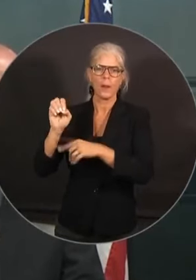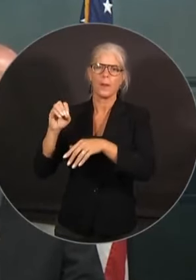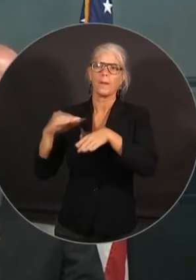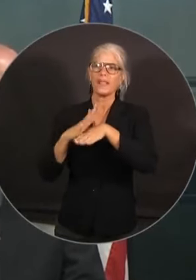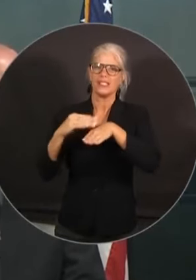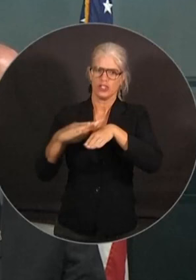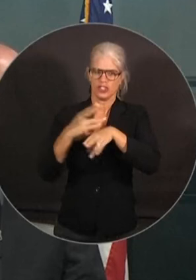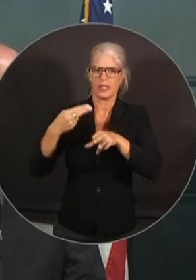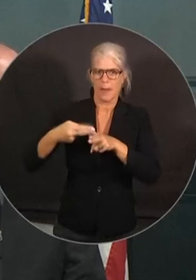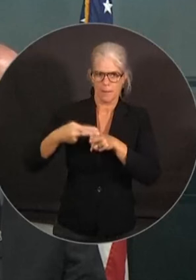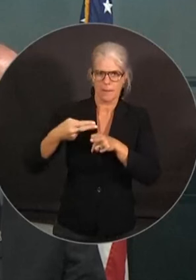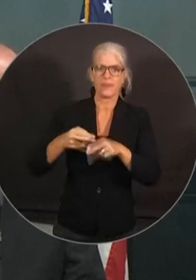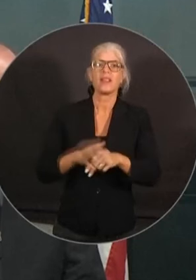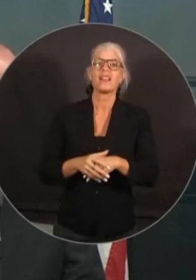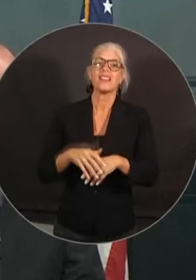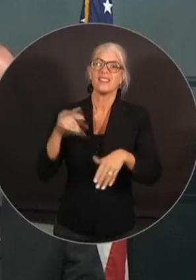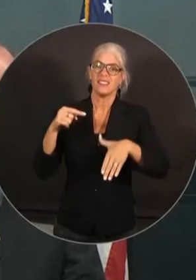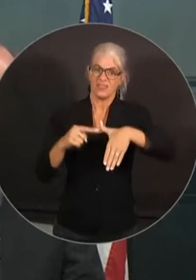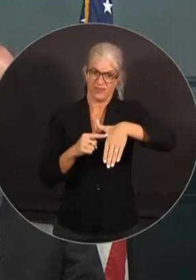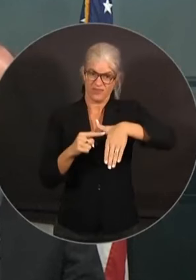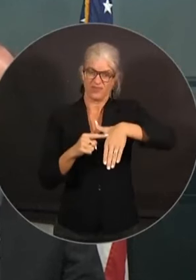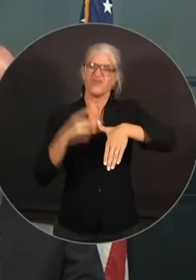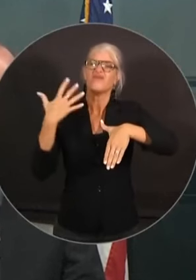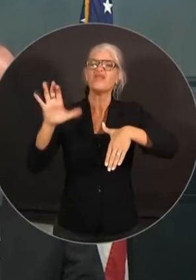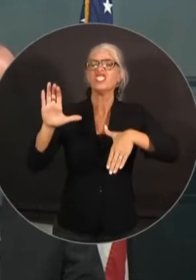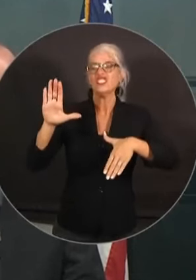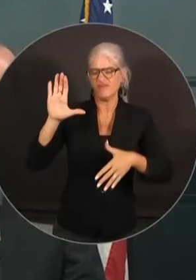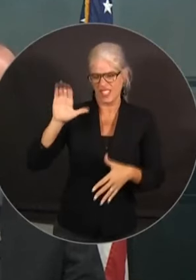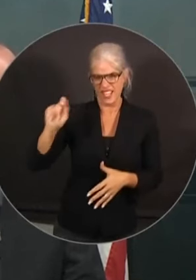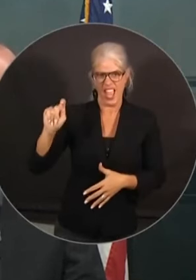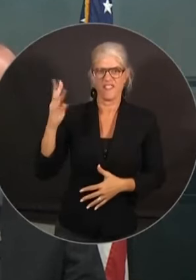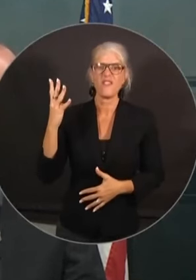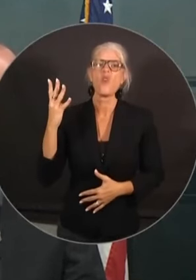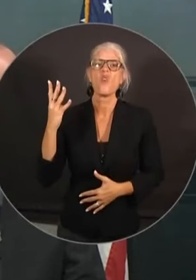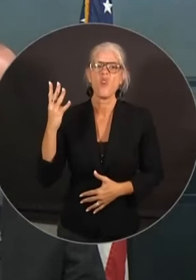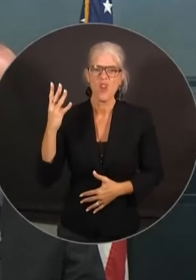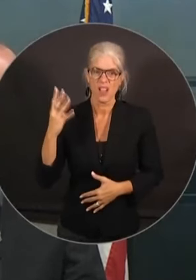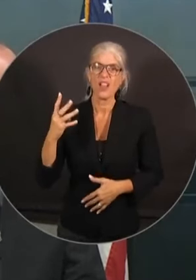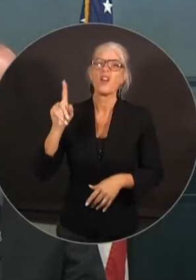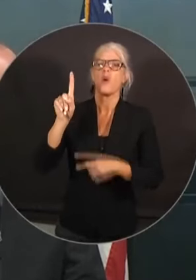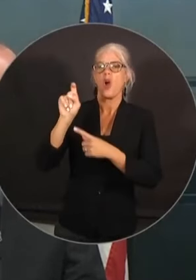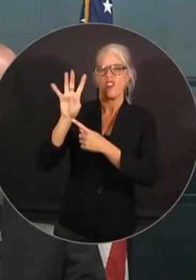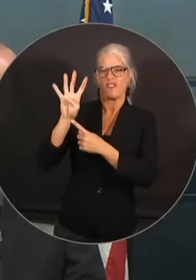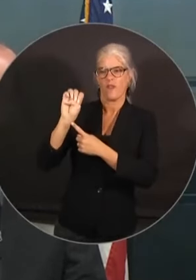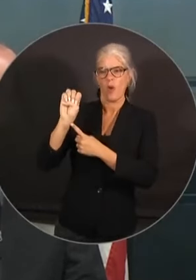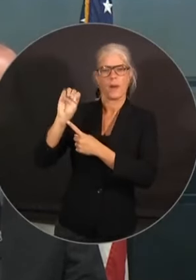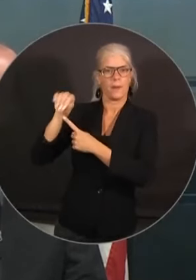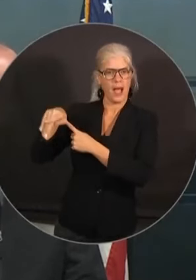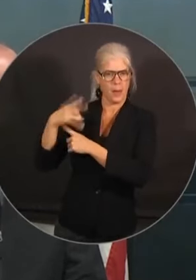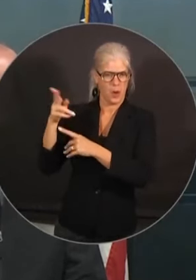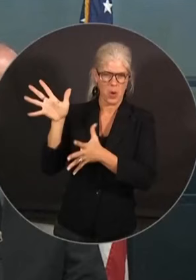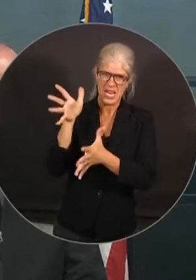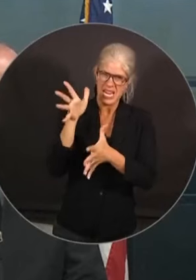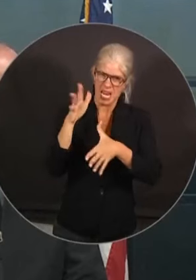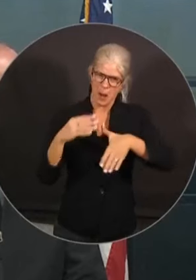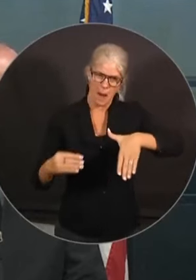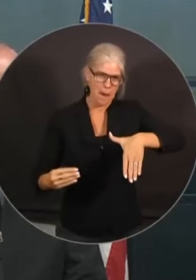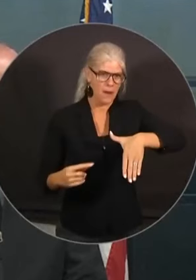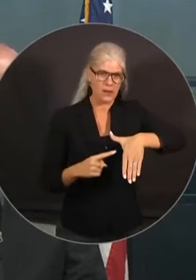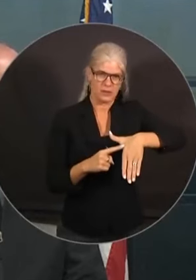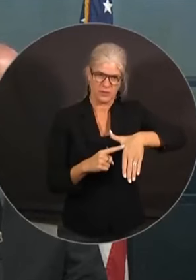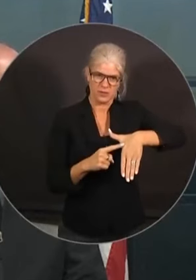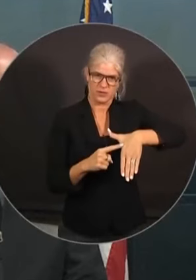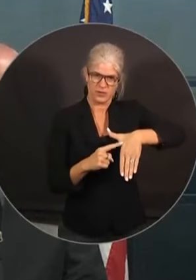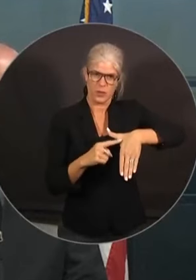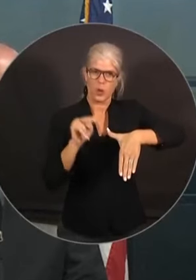Eastern Daylight Time near the Perry, Florida, in the Big Bend area of the state's Gulf Coast. It had maximum sustained winds